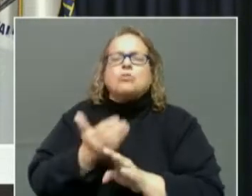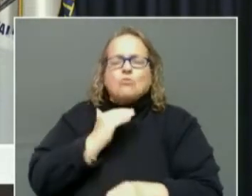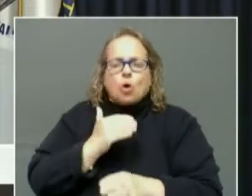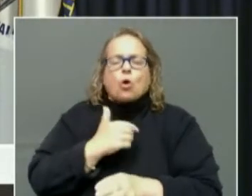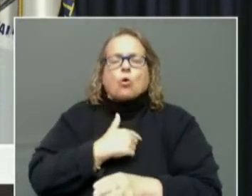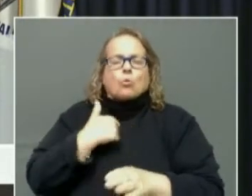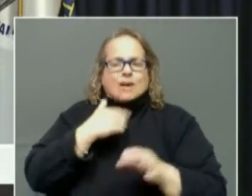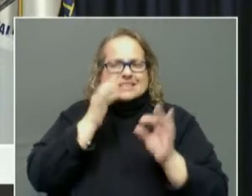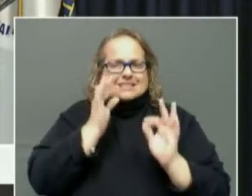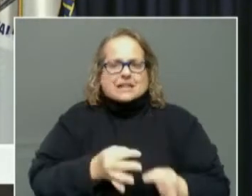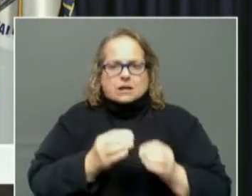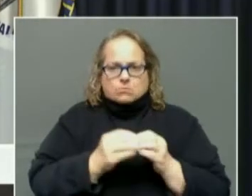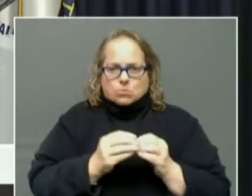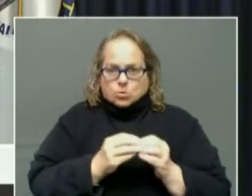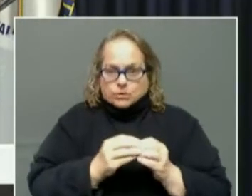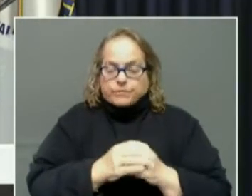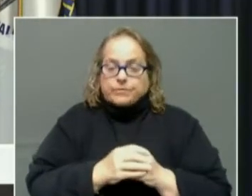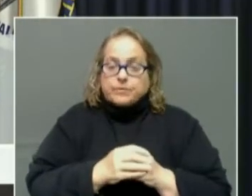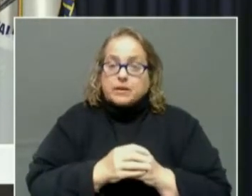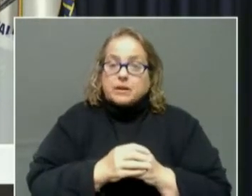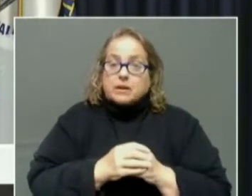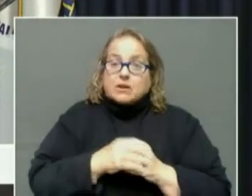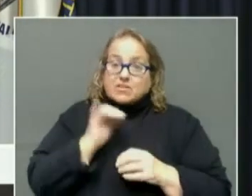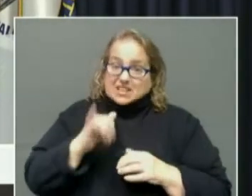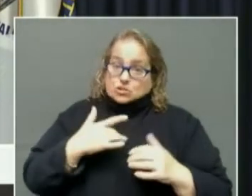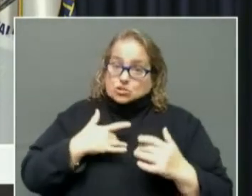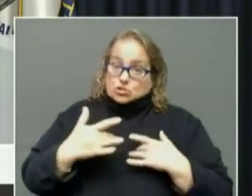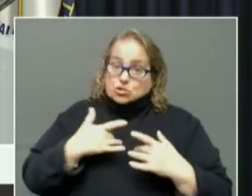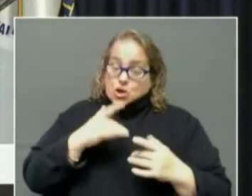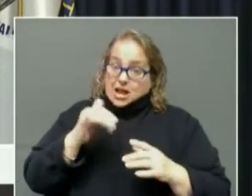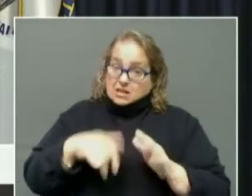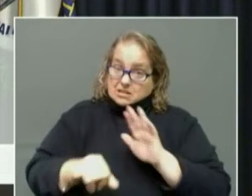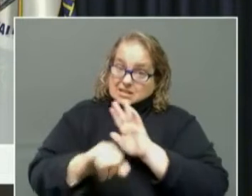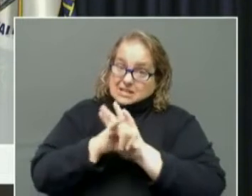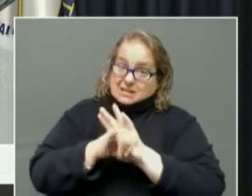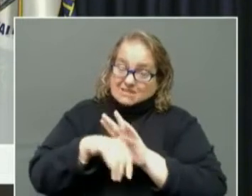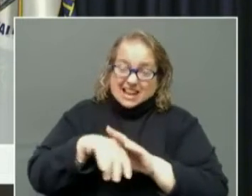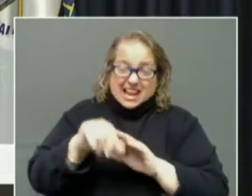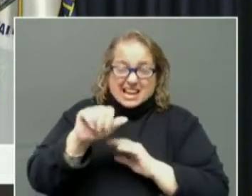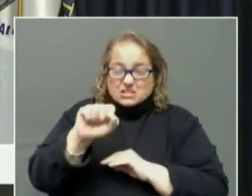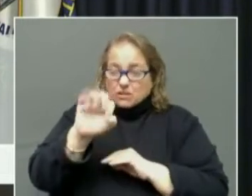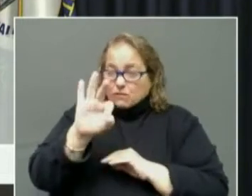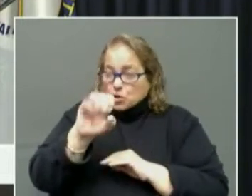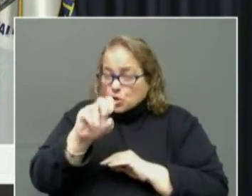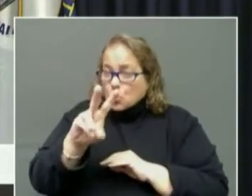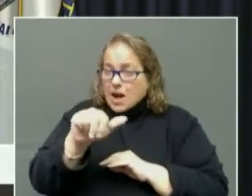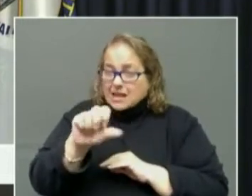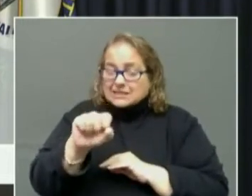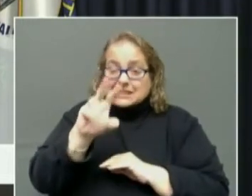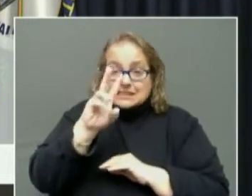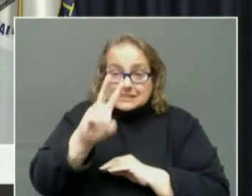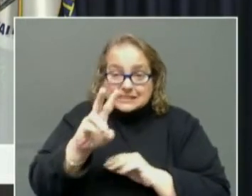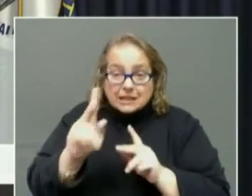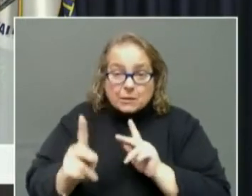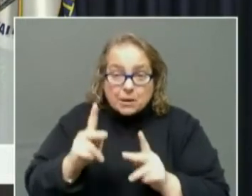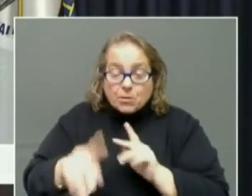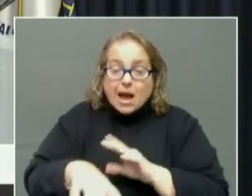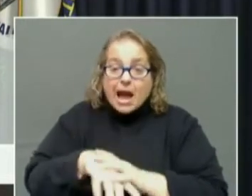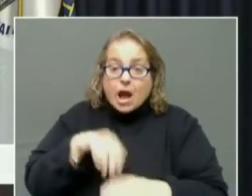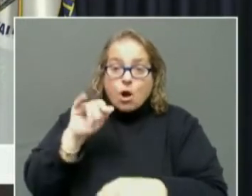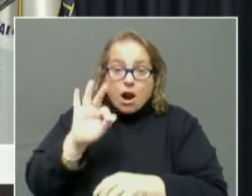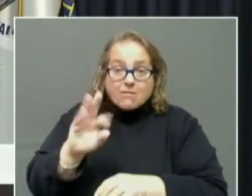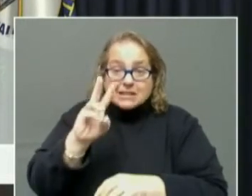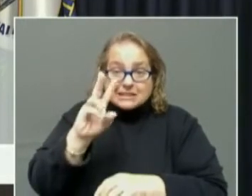conclusions. That this concern has been identified in as few as 6 people out of more than